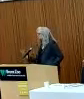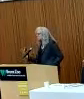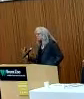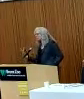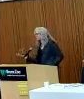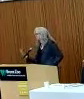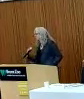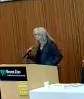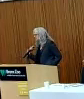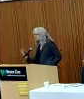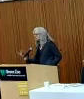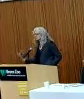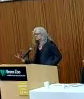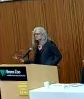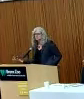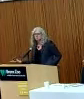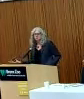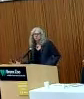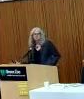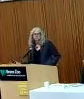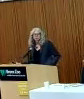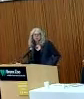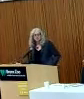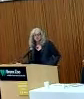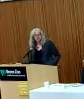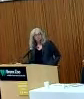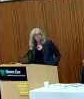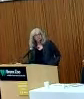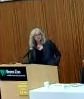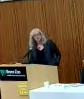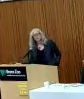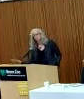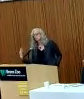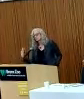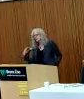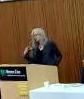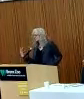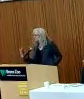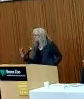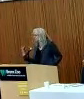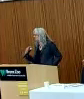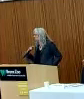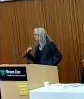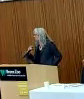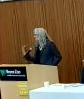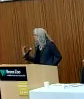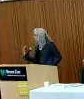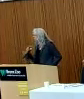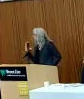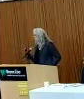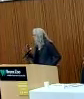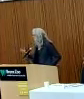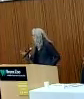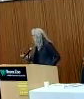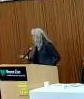are to know how to make complaints to us and sort of know what to look out for so that they can not you know so they can prevent